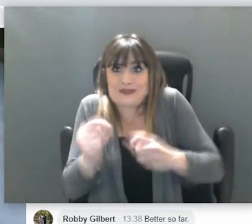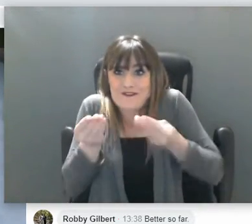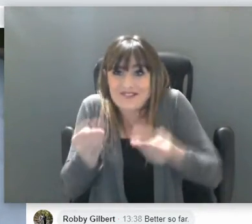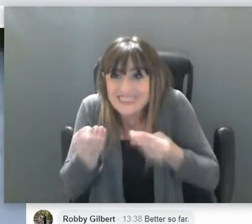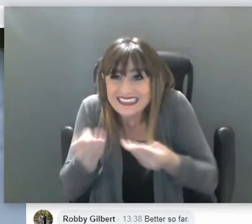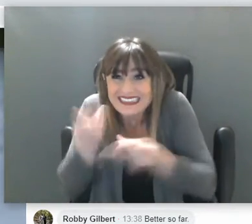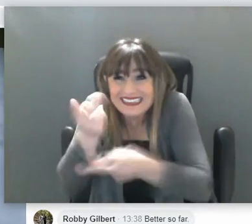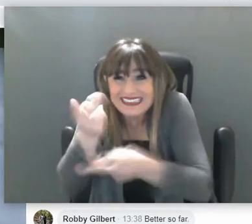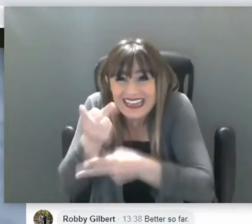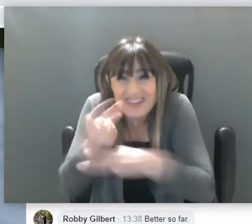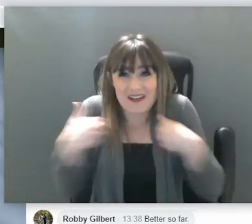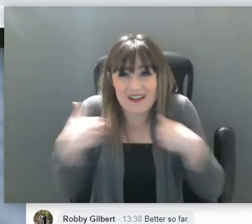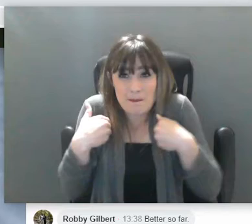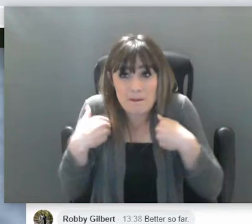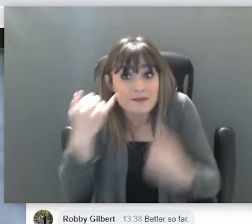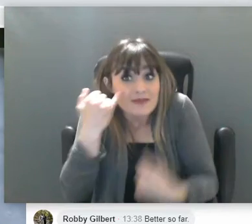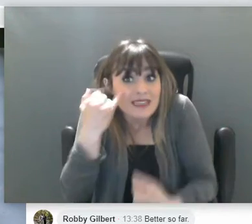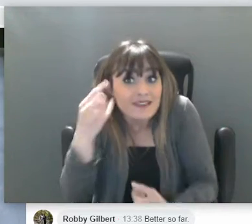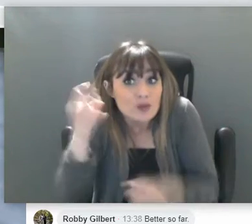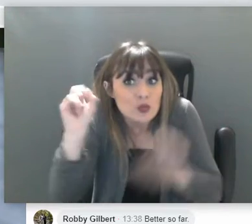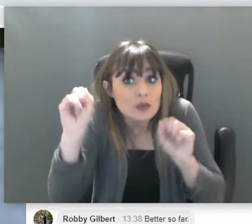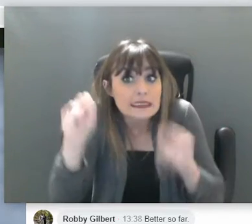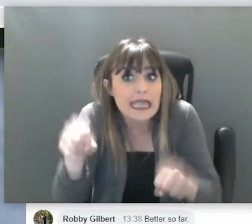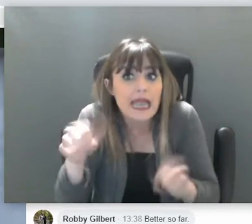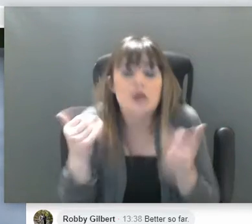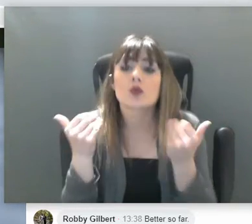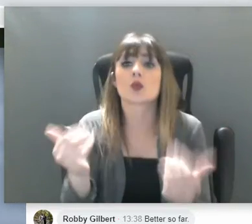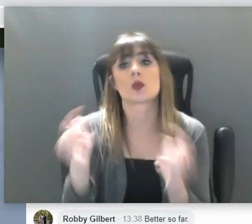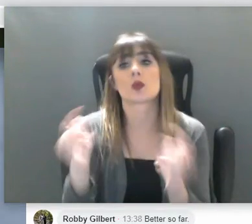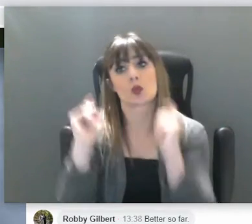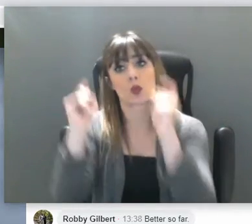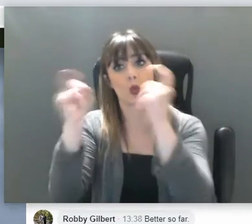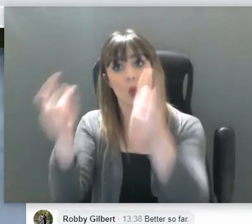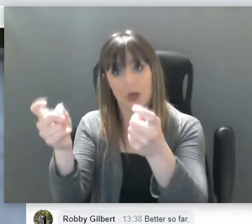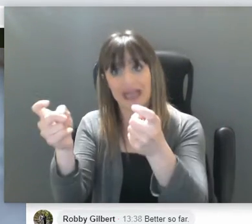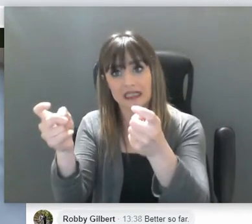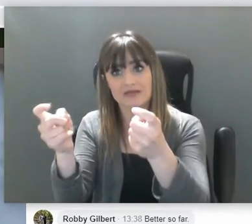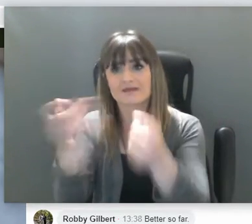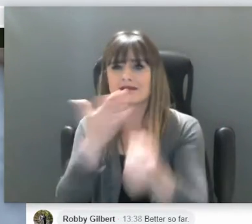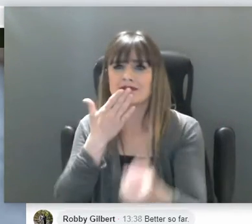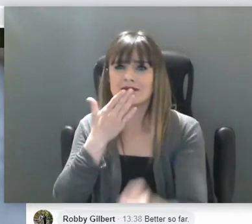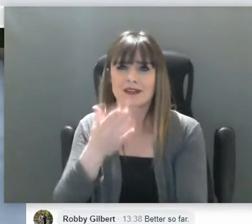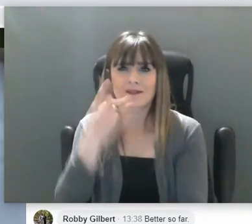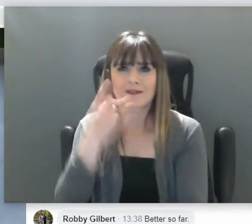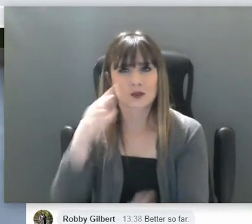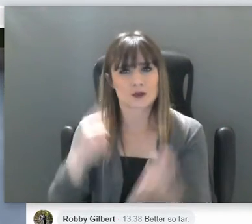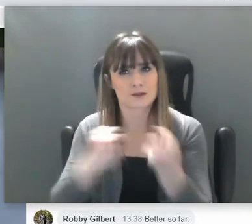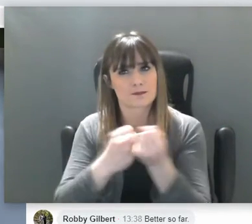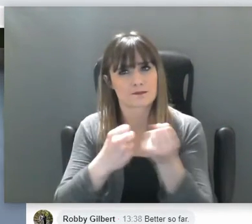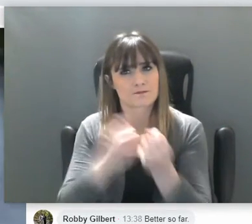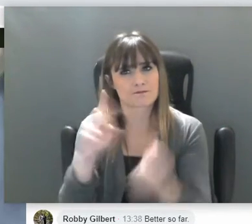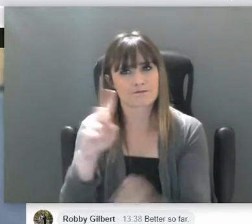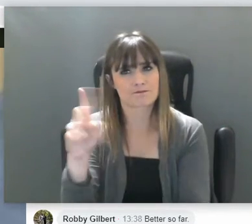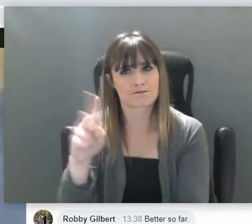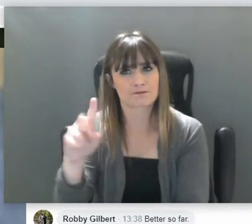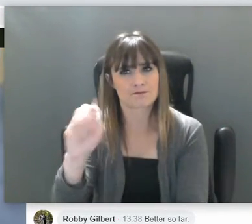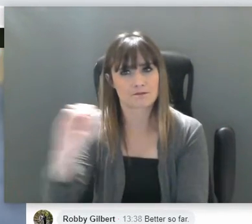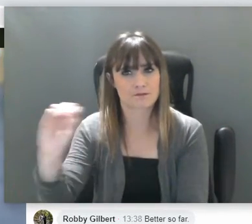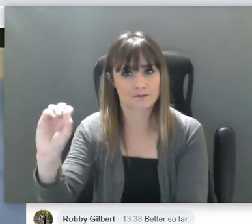we know it's a tricky time, but go ahead and hit your donate button. And thank you so much for supporting your zoo. There's other ways to support the zoo, too. You can go to our